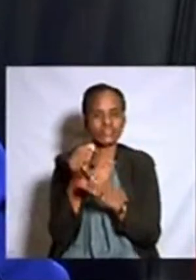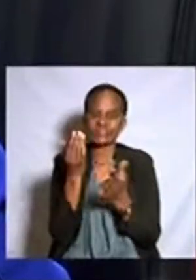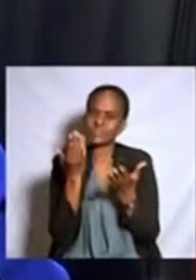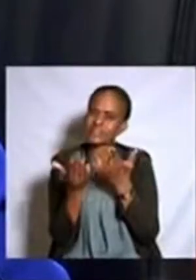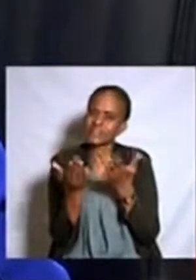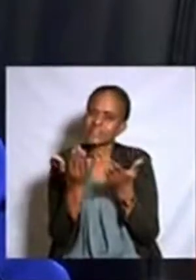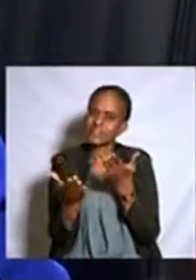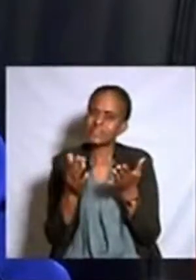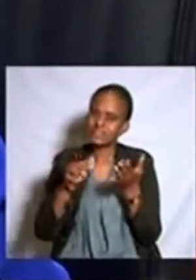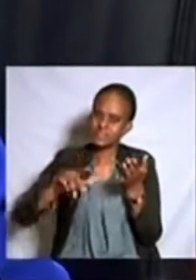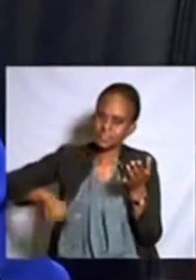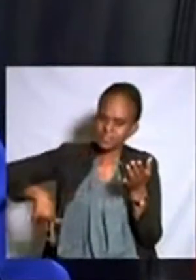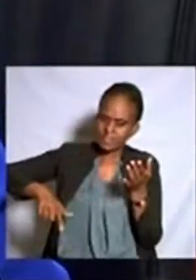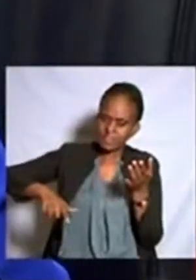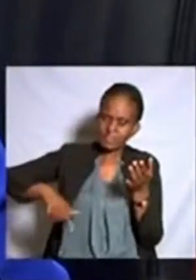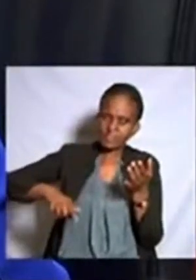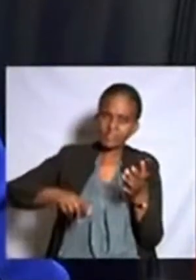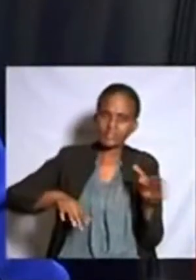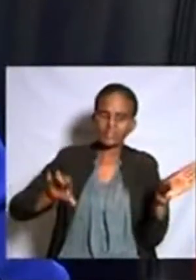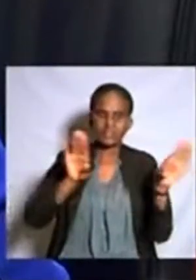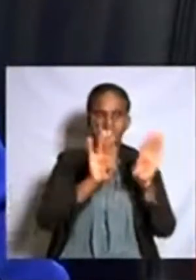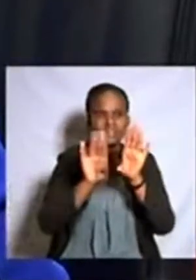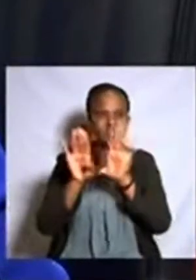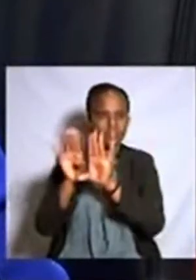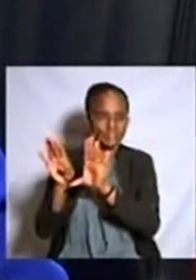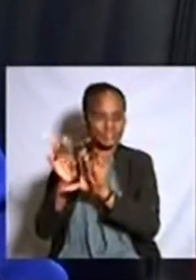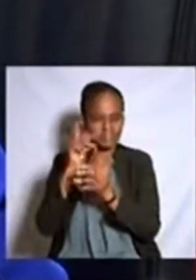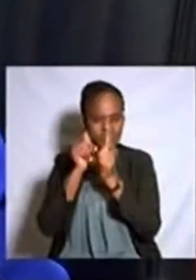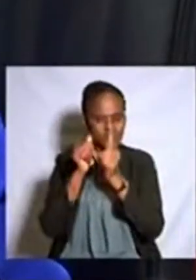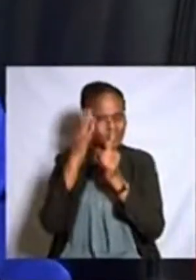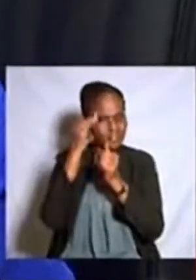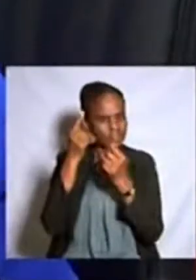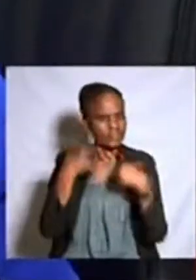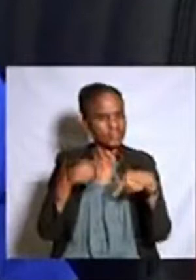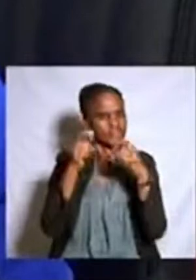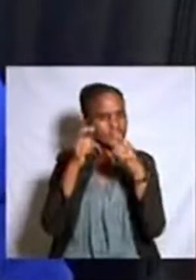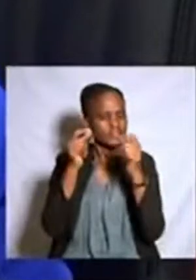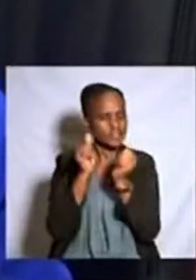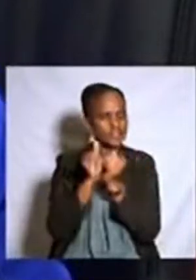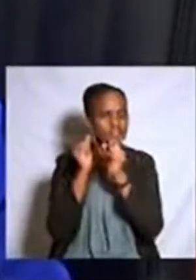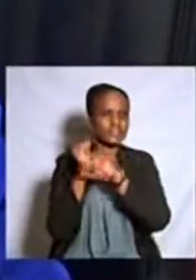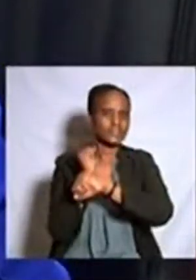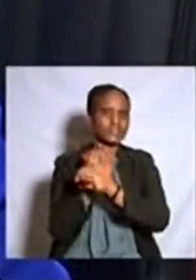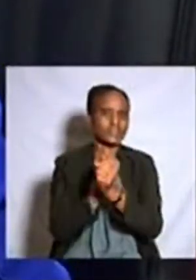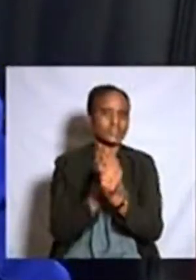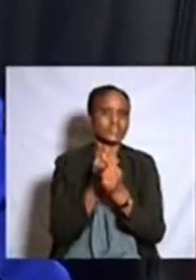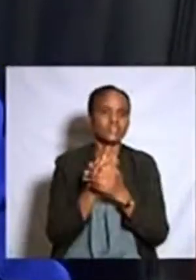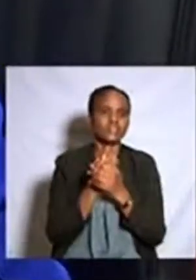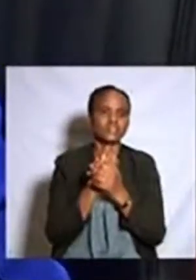a delay in foreclosure due to challenges with security.